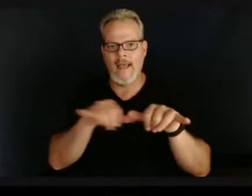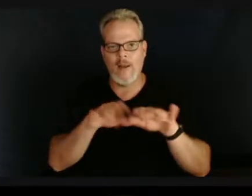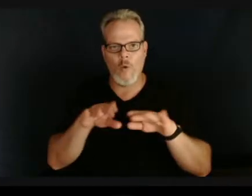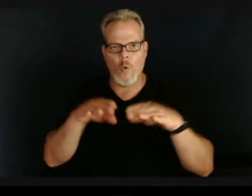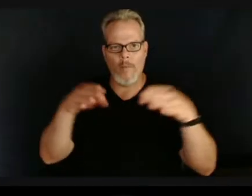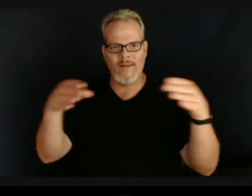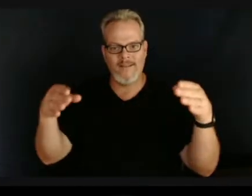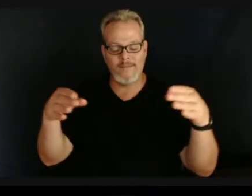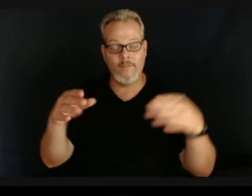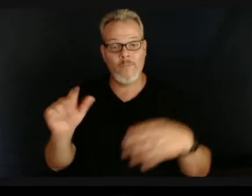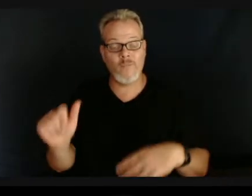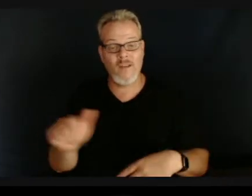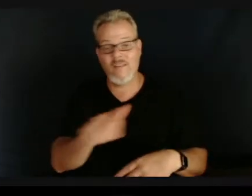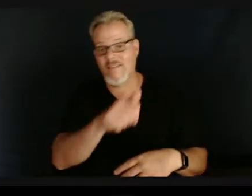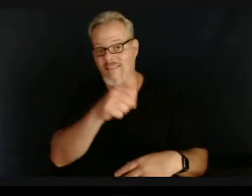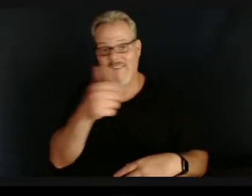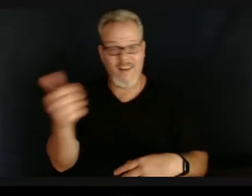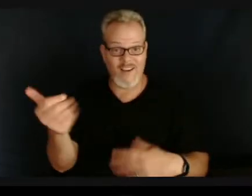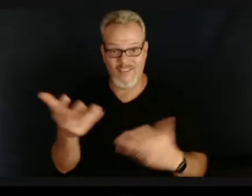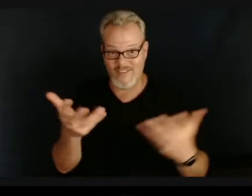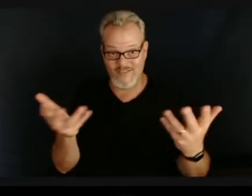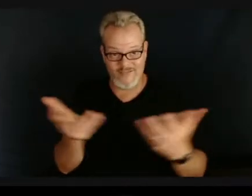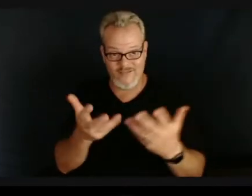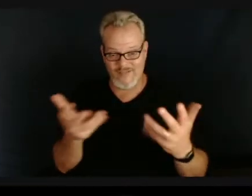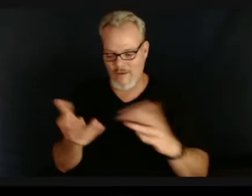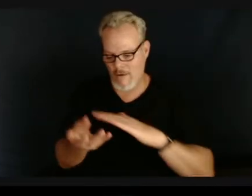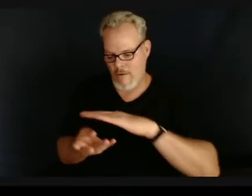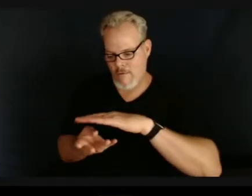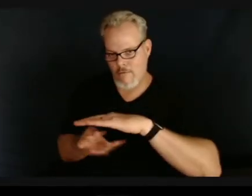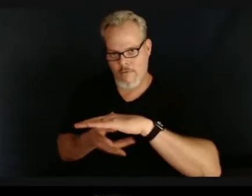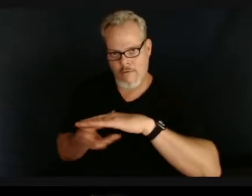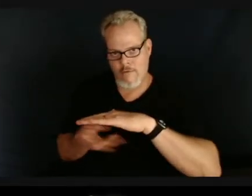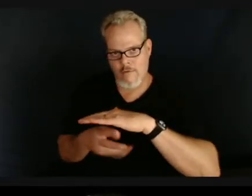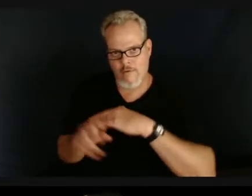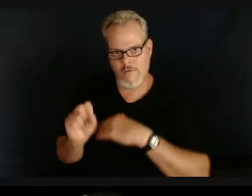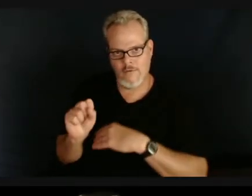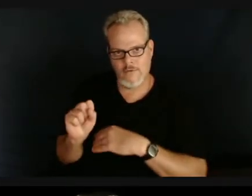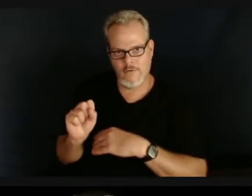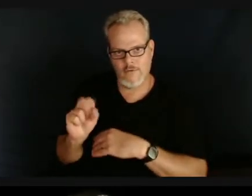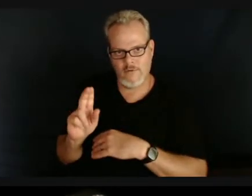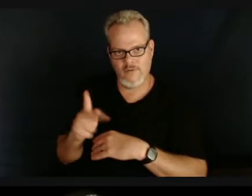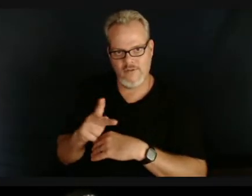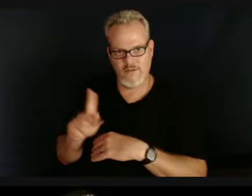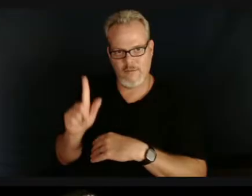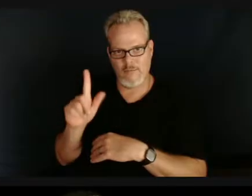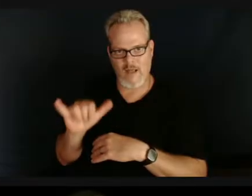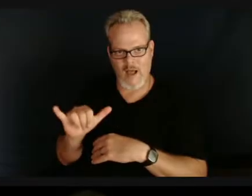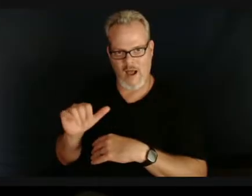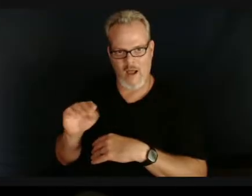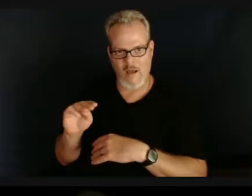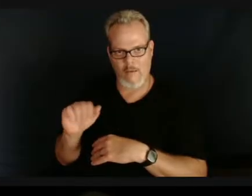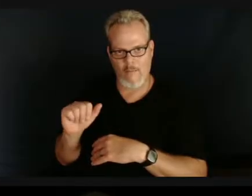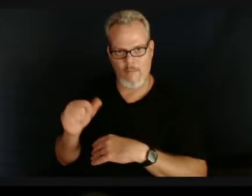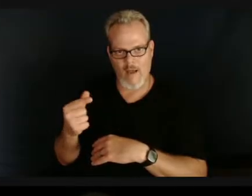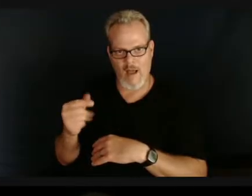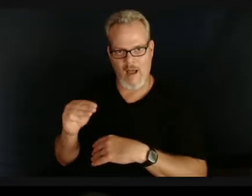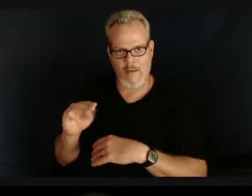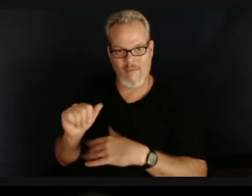But the other thing is what I mentioned just now, the magma supply. Magma supply itself has been somewhat steady and at least